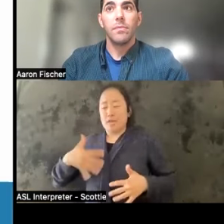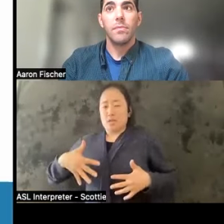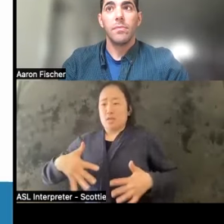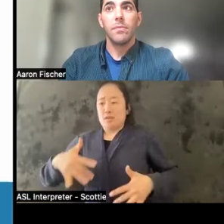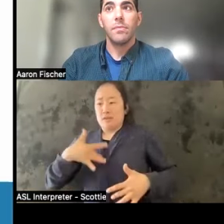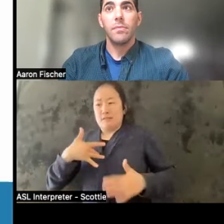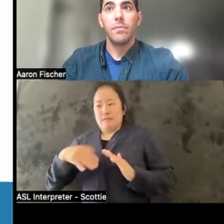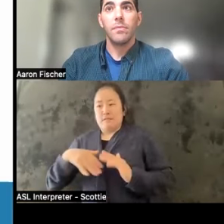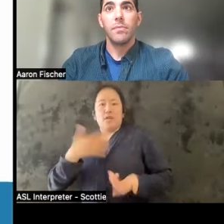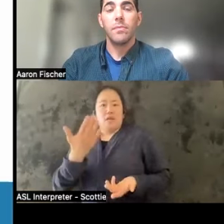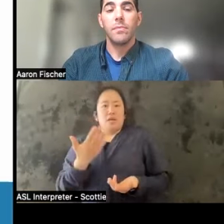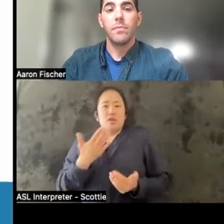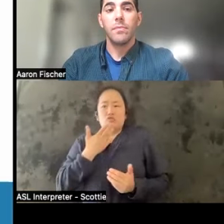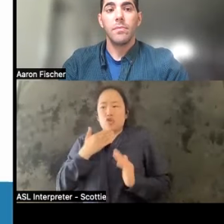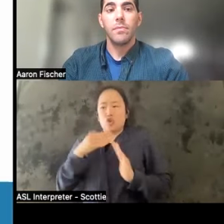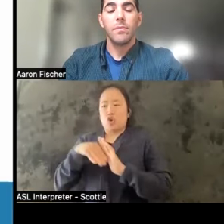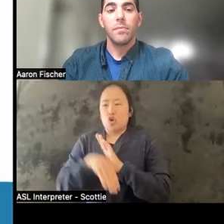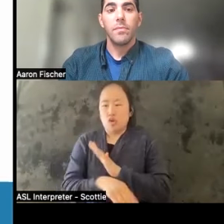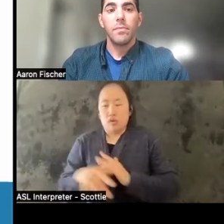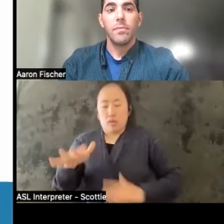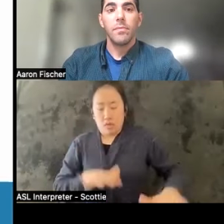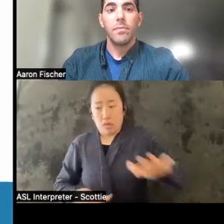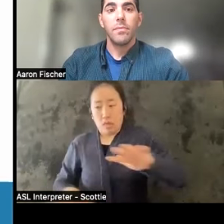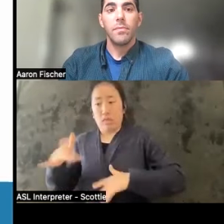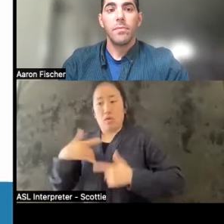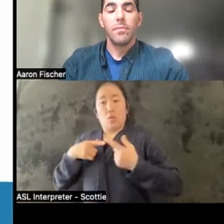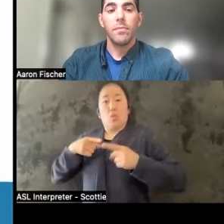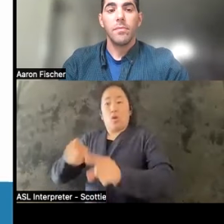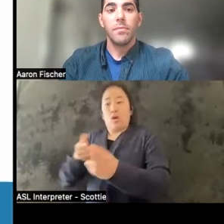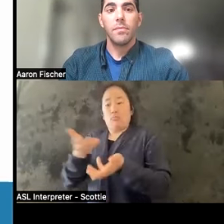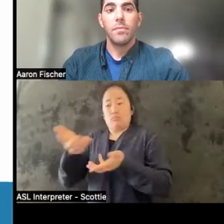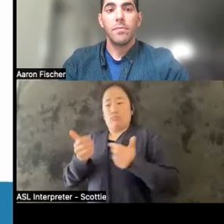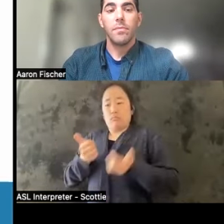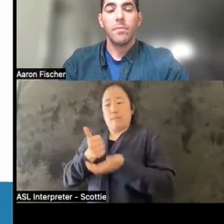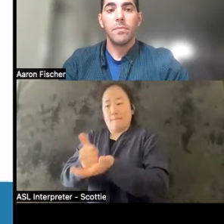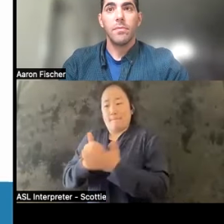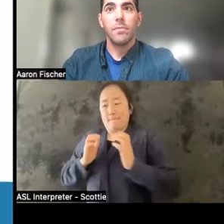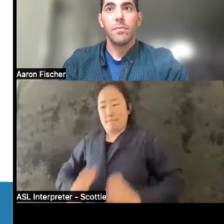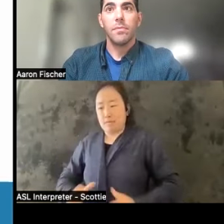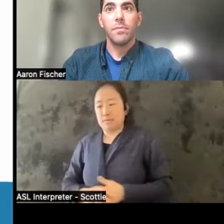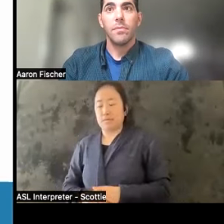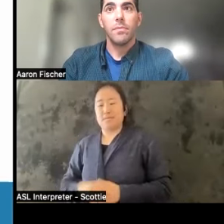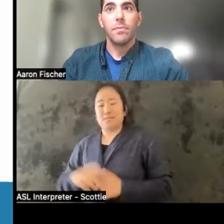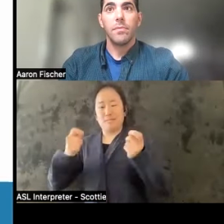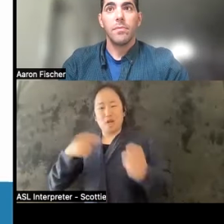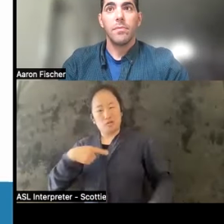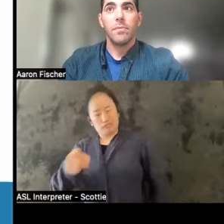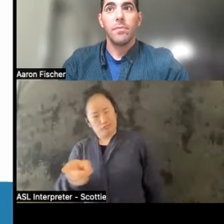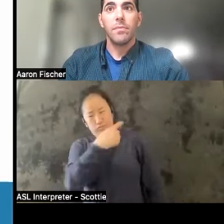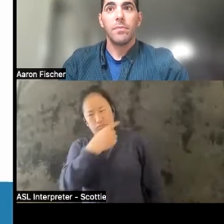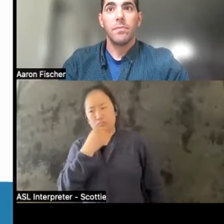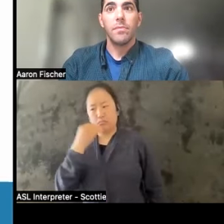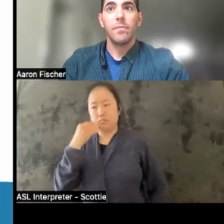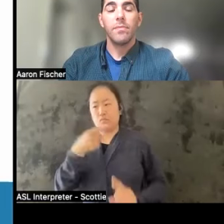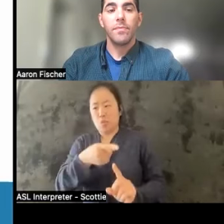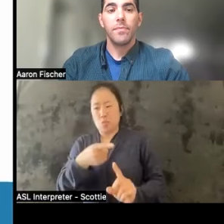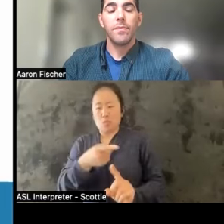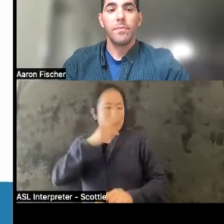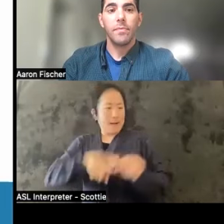split shifts are those who have worked there many years or are older. Alice needs to keep working, but does not know what to do